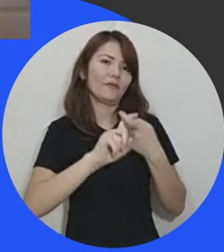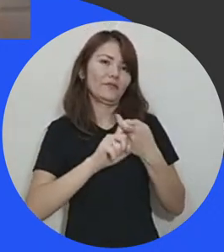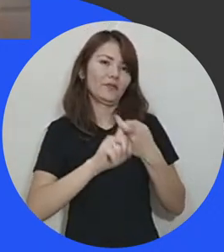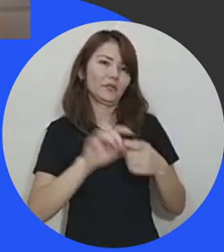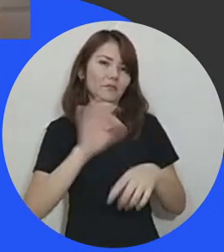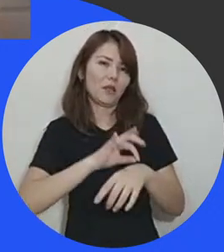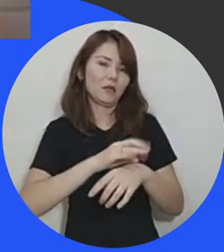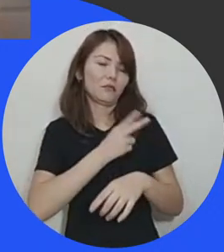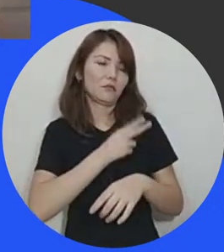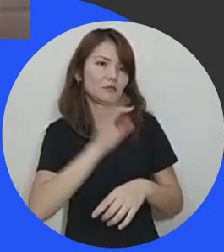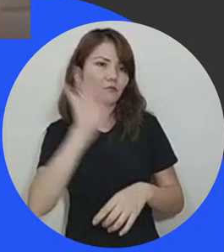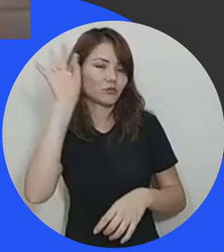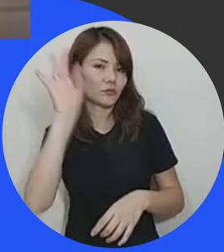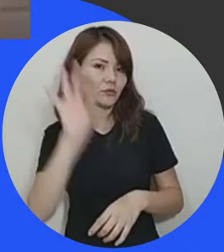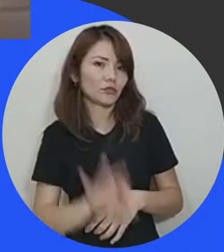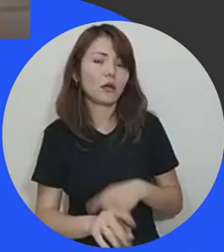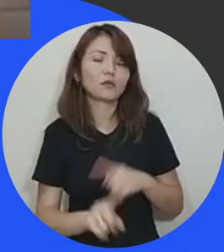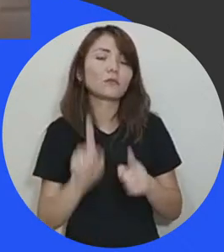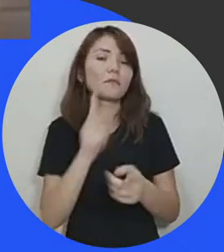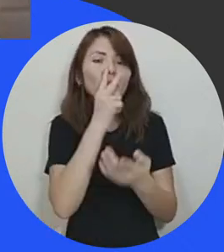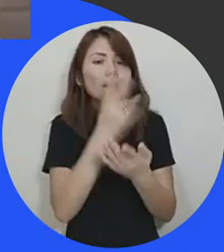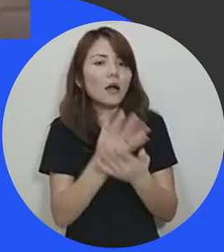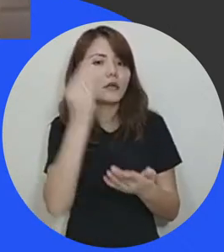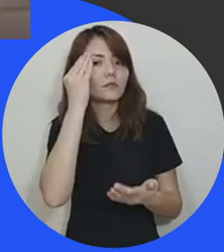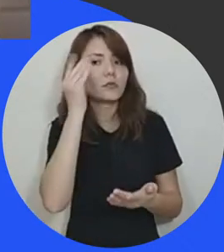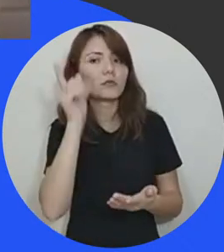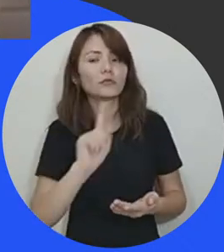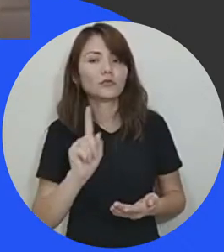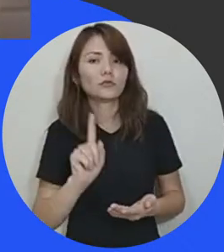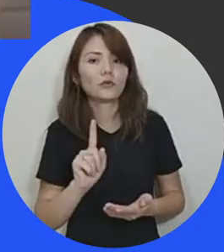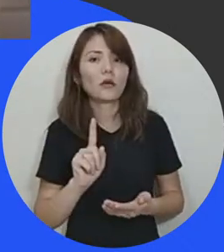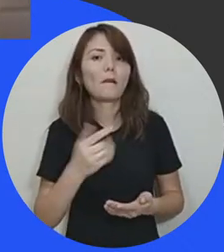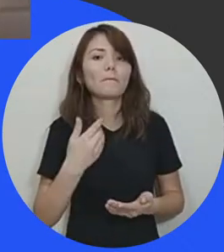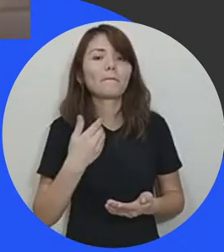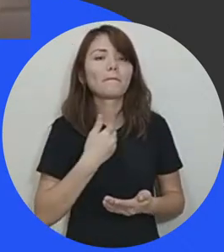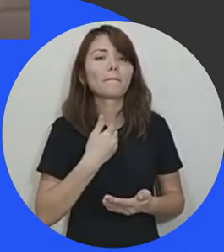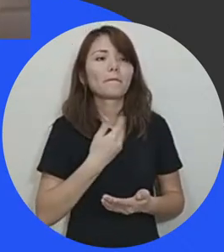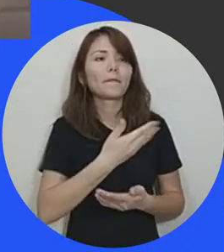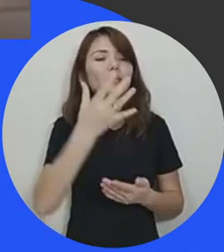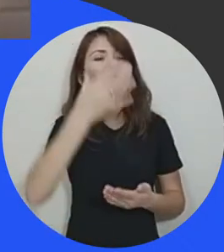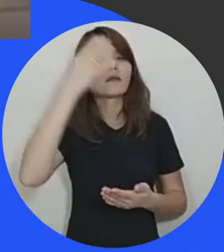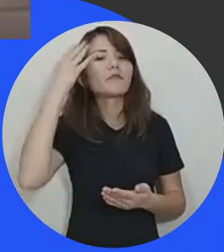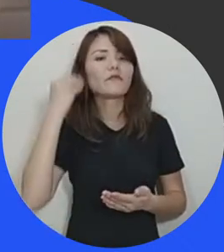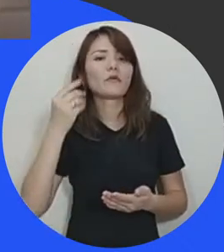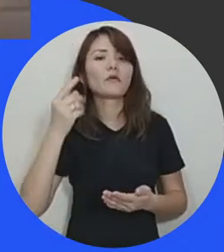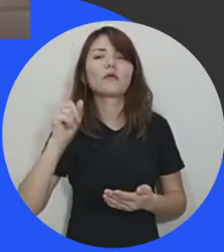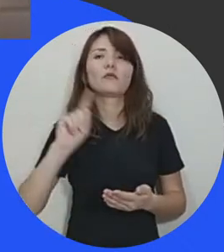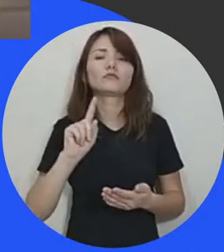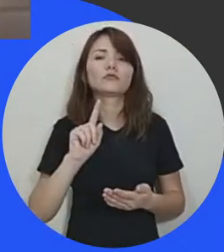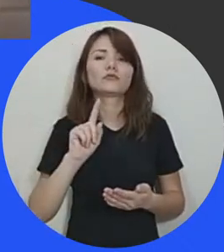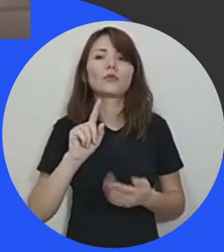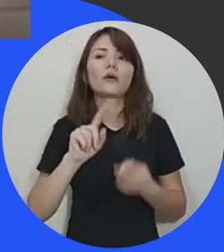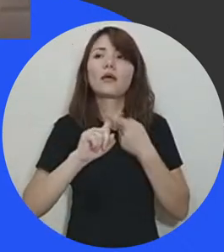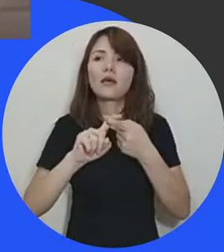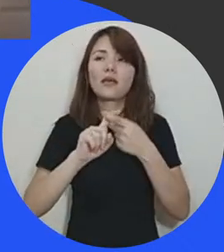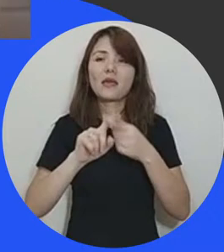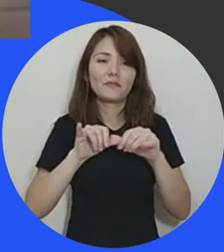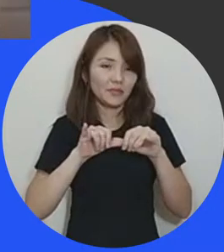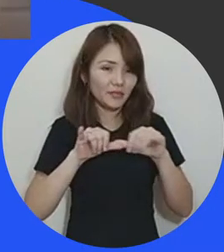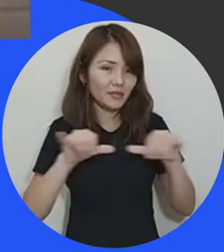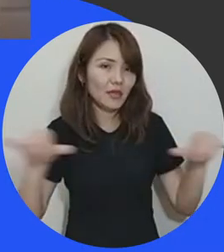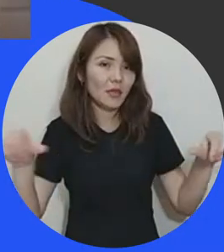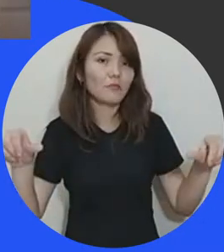really demonstrated is that, you know, we've forgotten the impact of epidemics. And what's certainly true for a lot of